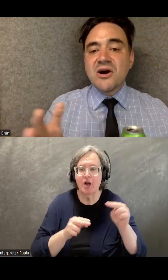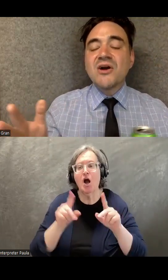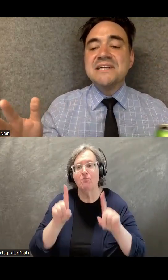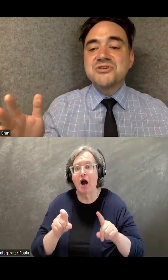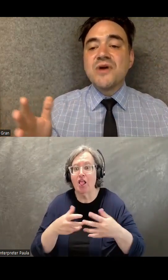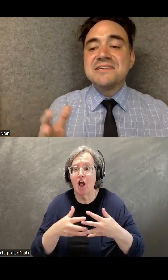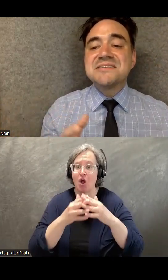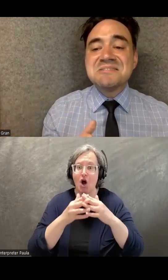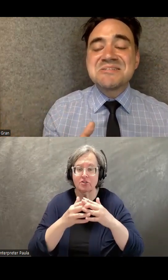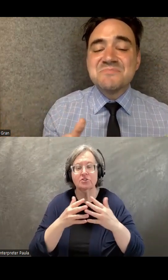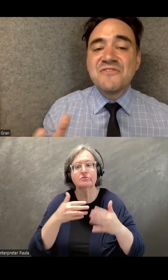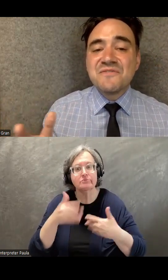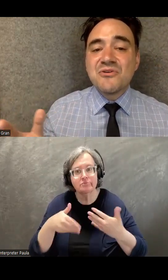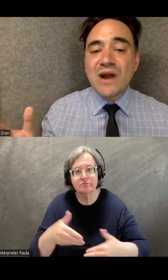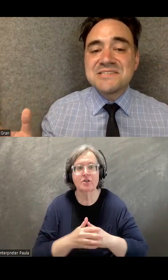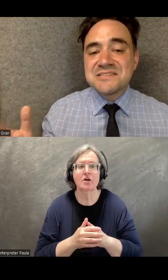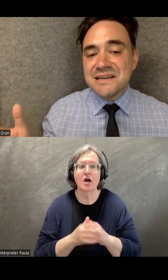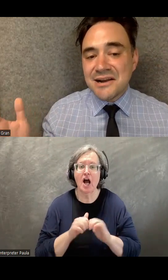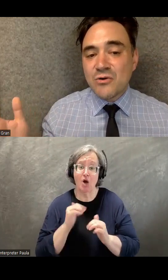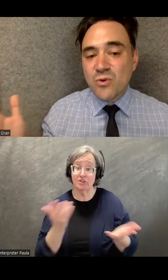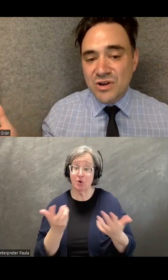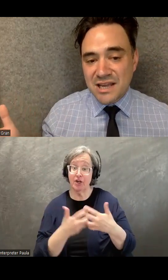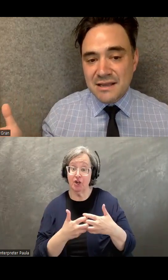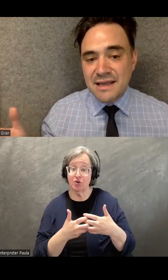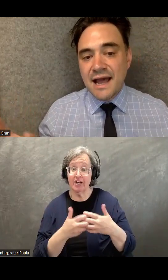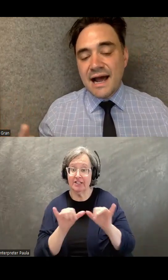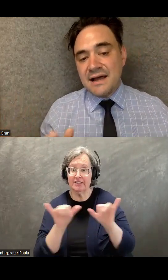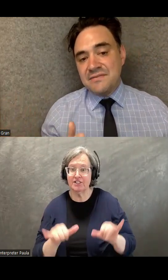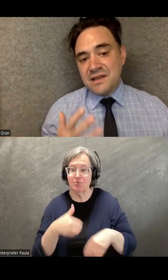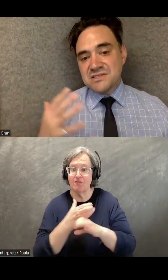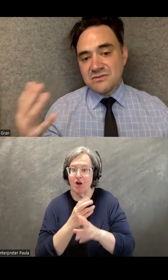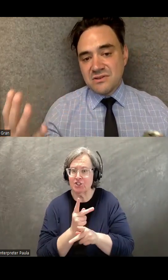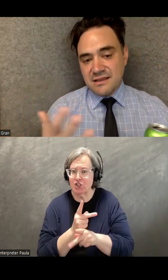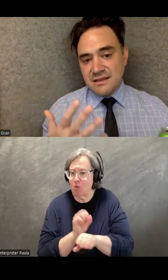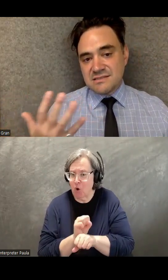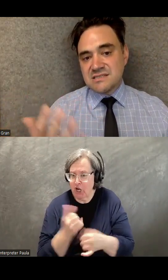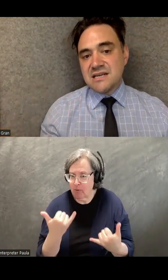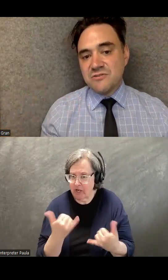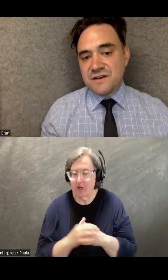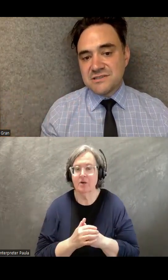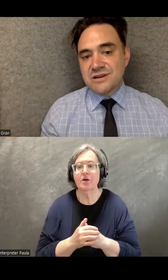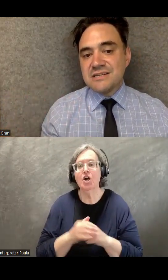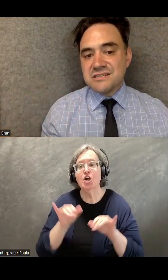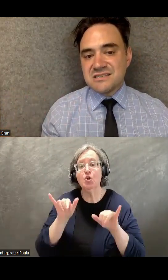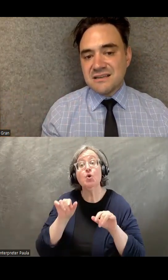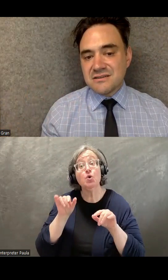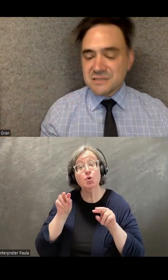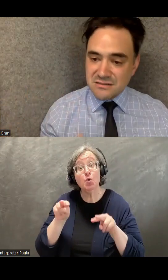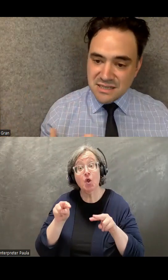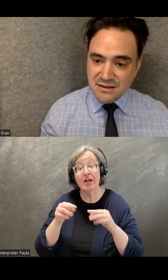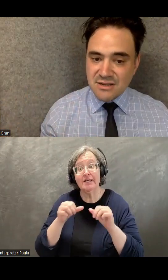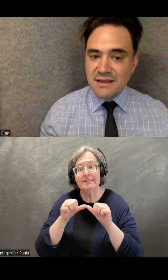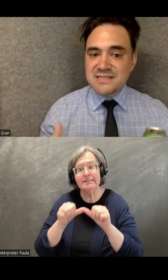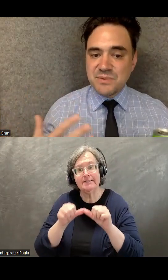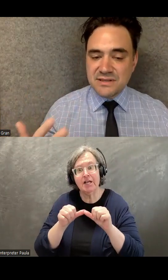is our integrated system of crisis care working? And then you start looking at sustainable funding strategies together. You